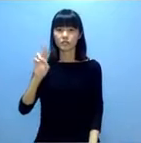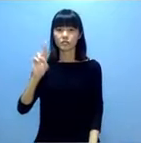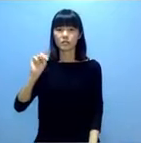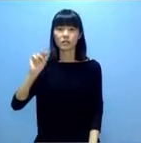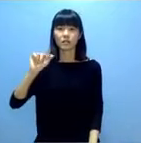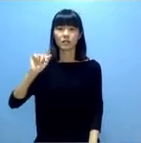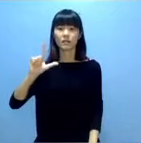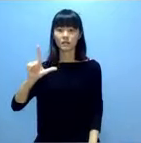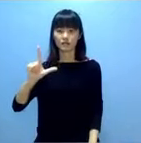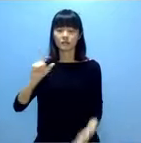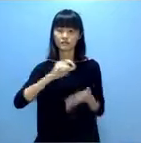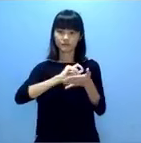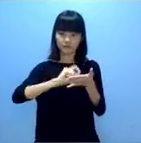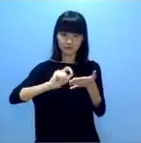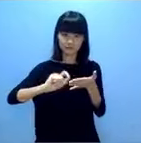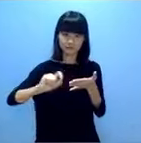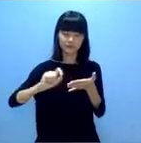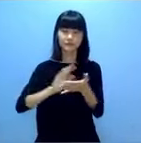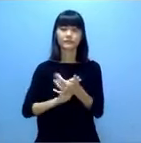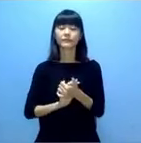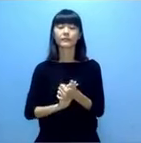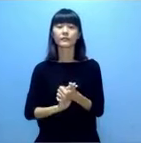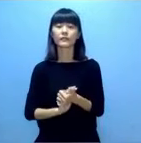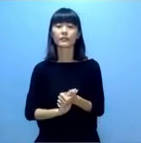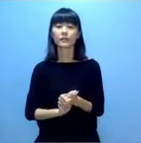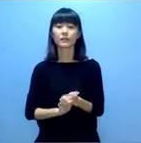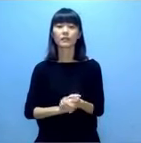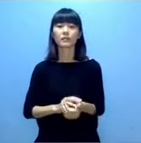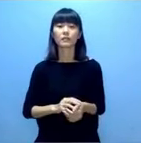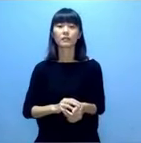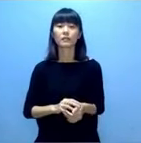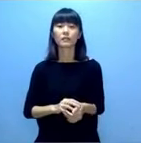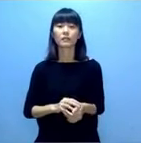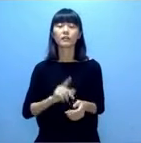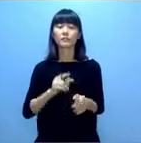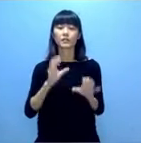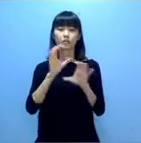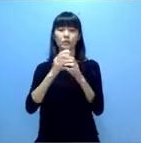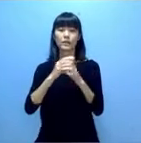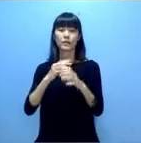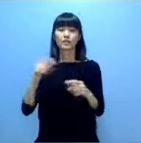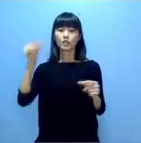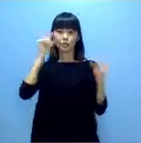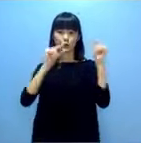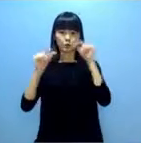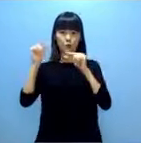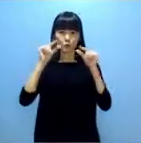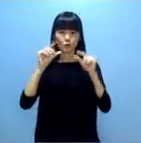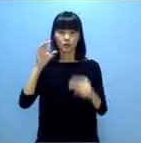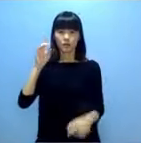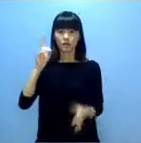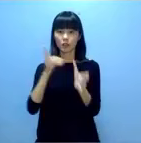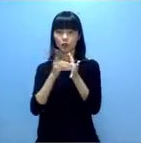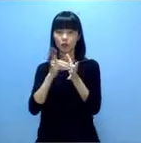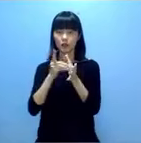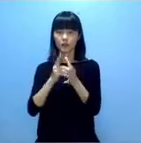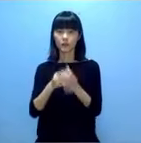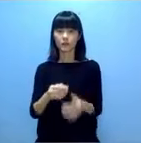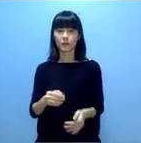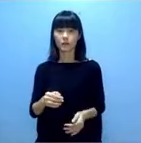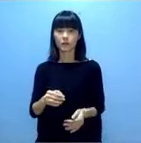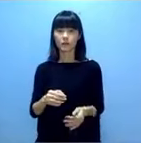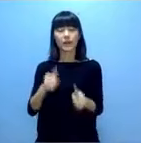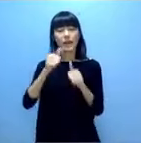from the start of Circuit Breaker, the interns created like this Google Docs. Every day there will be around 1 to 3 questions that